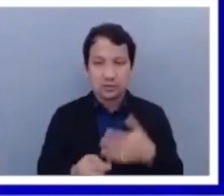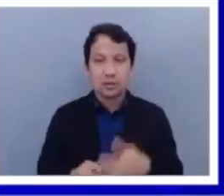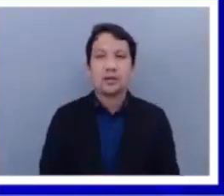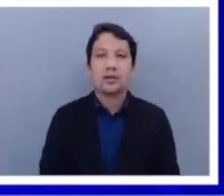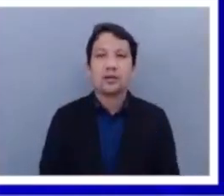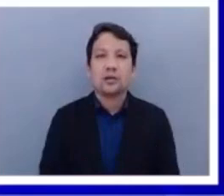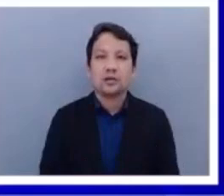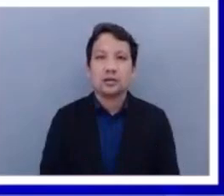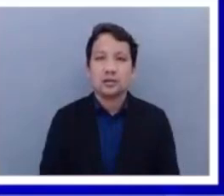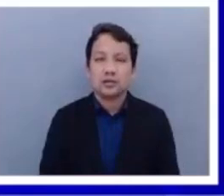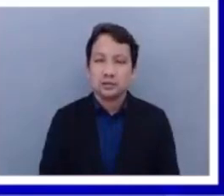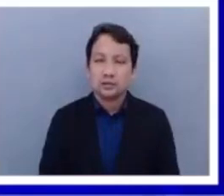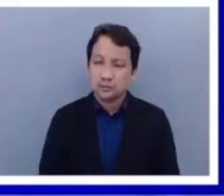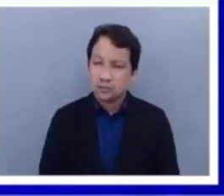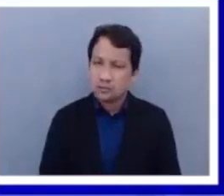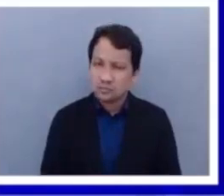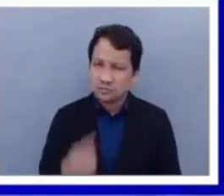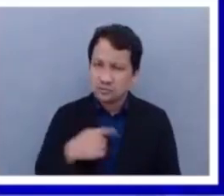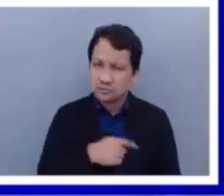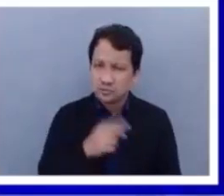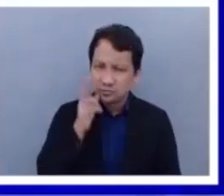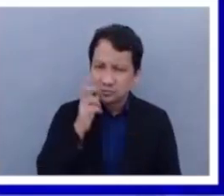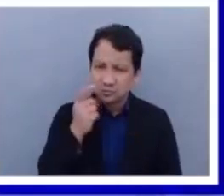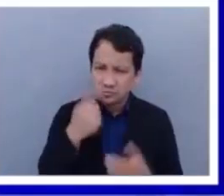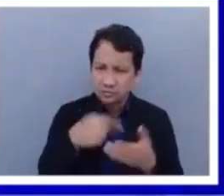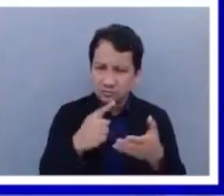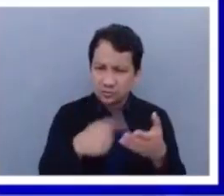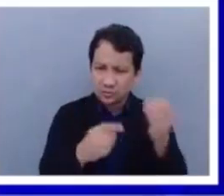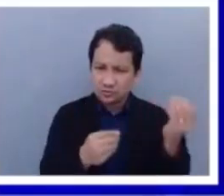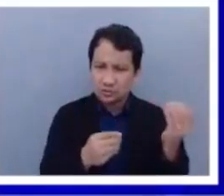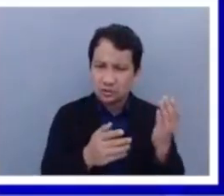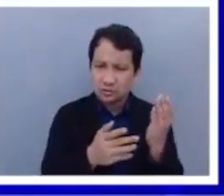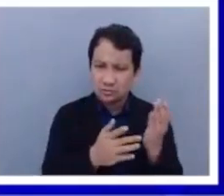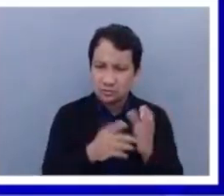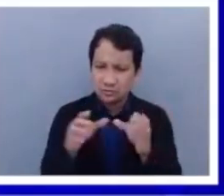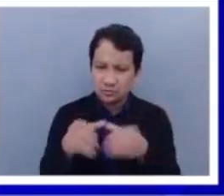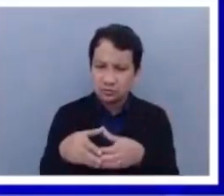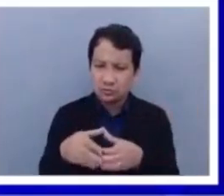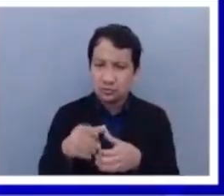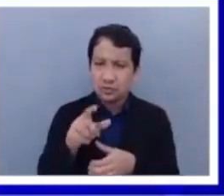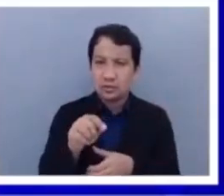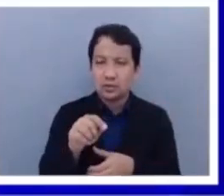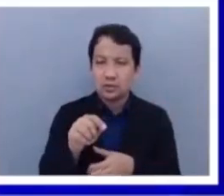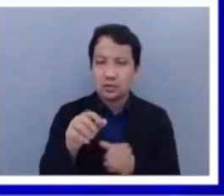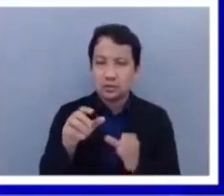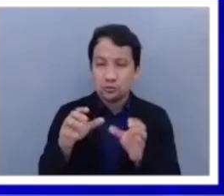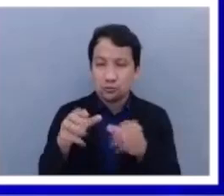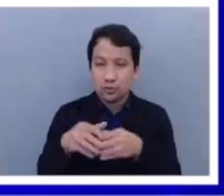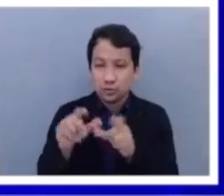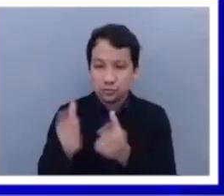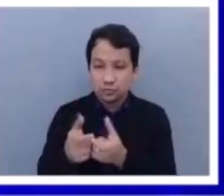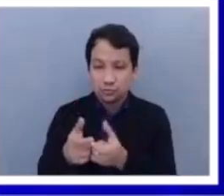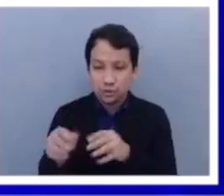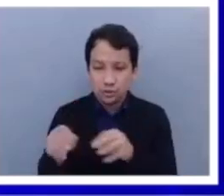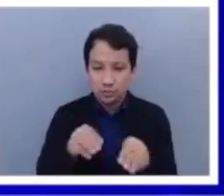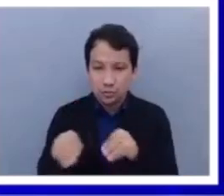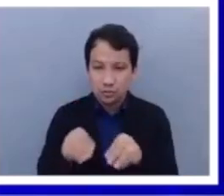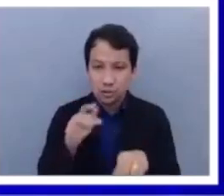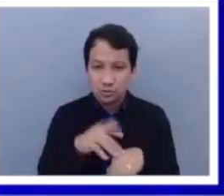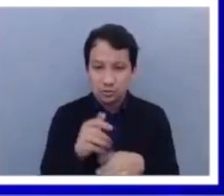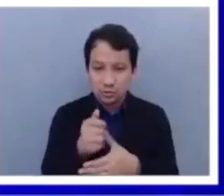we will check, no? I'm actually asking the technical staff to check the movement in terms of average